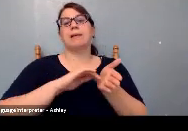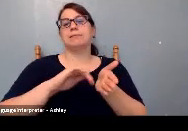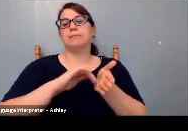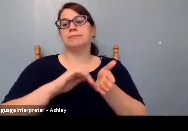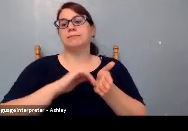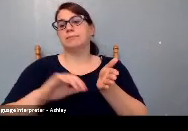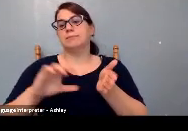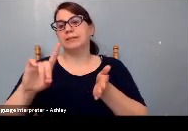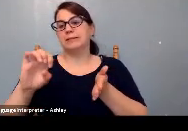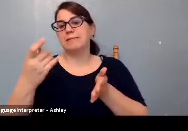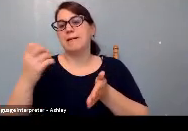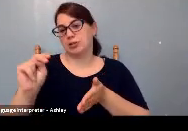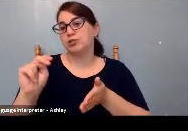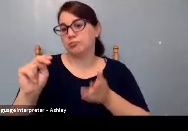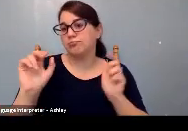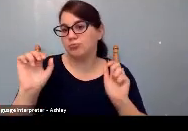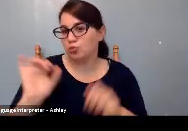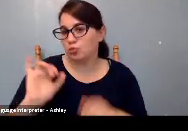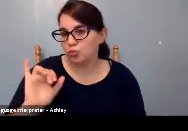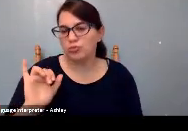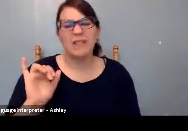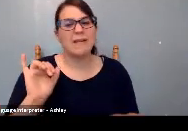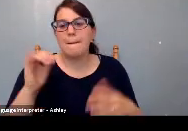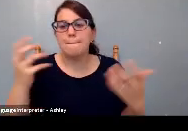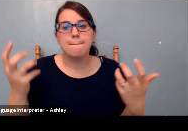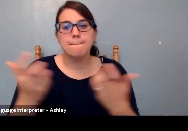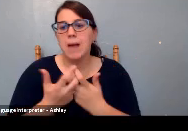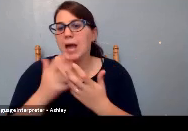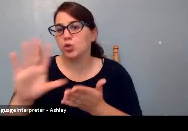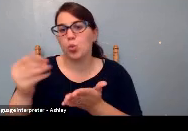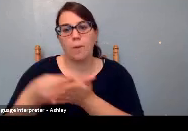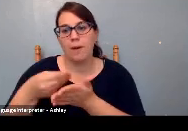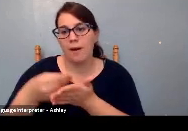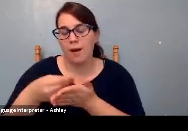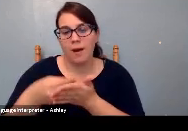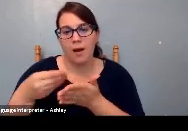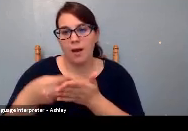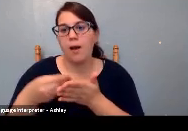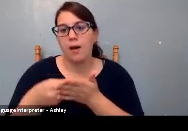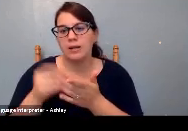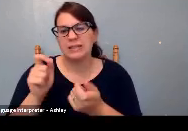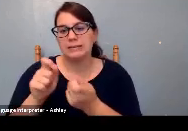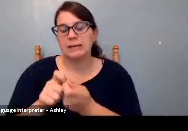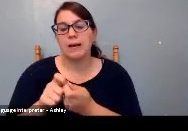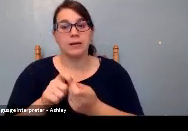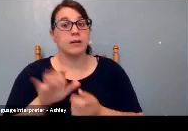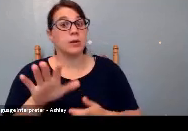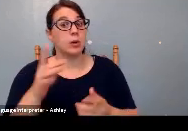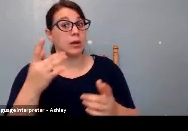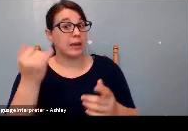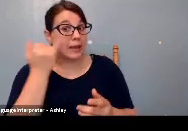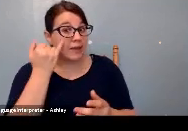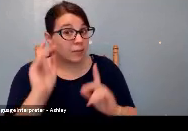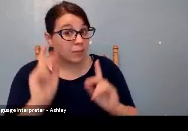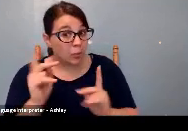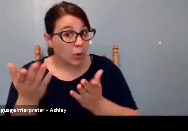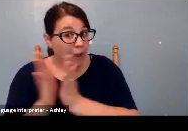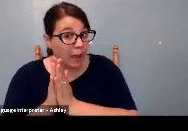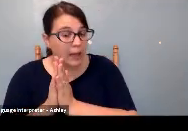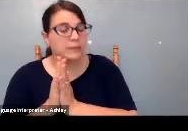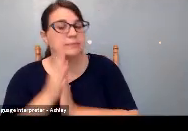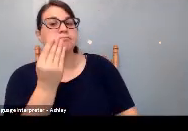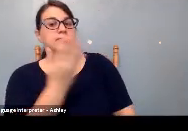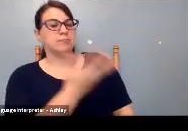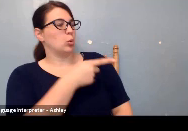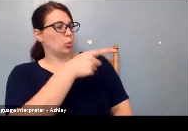owner or taxpayer, and that's dollar for dollar. So when people ask, just make sure that you provide this update that people can now